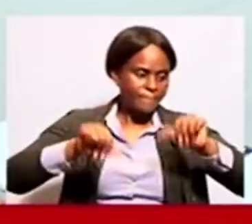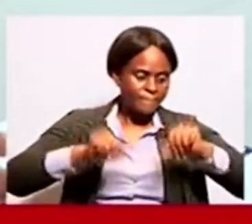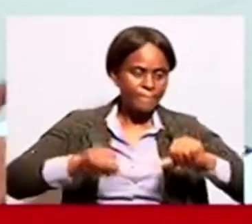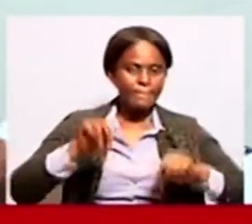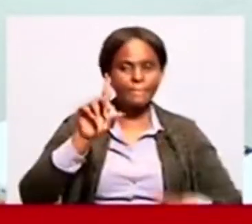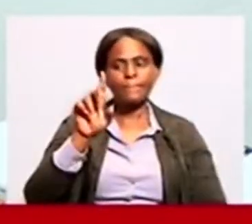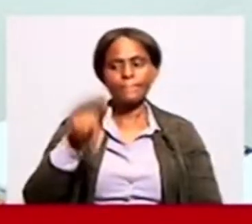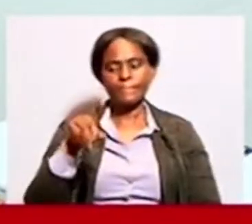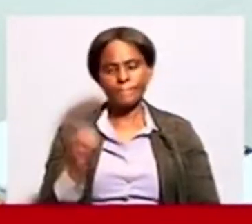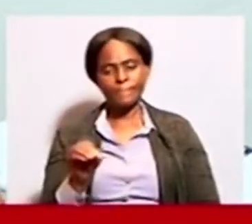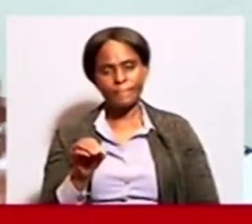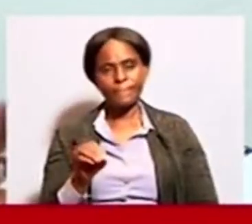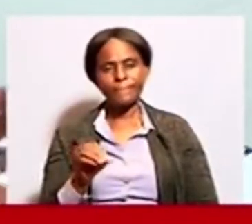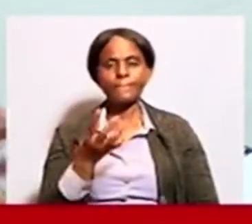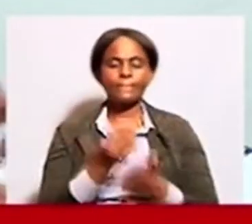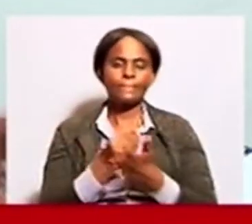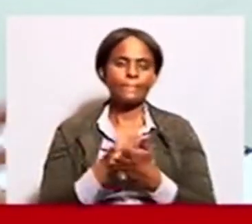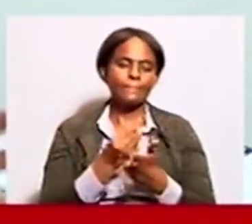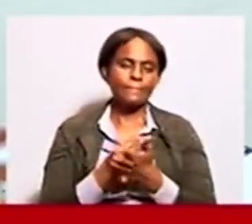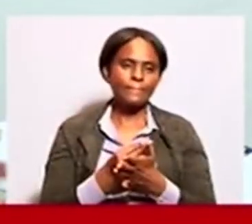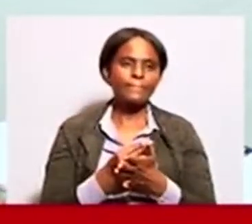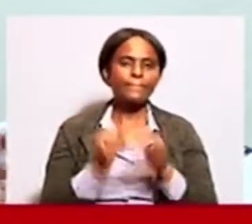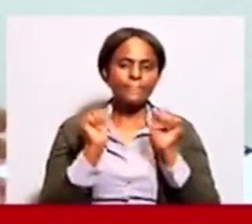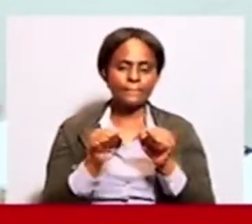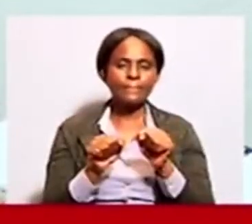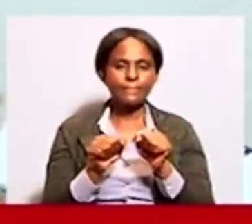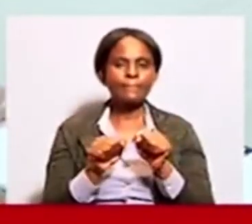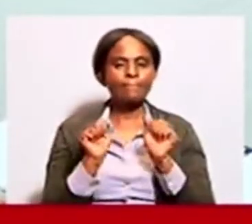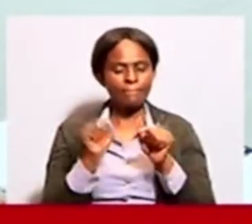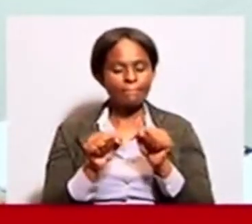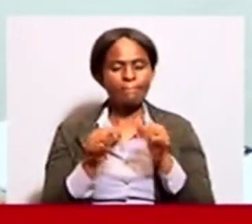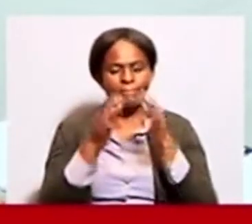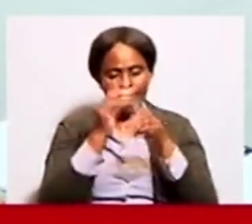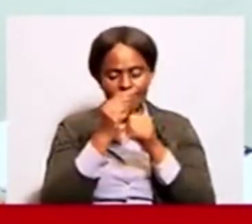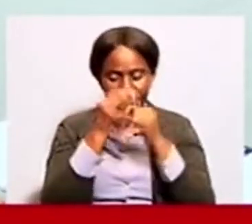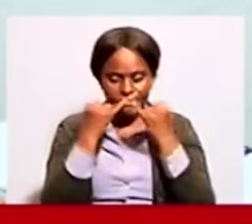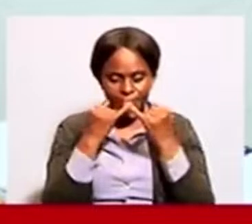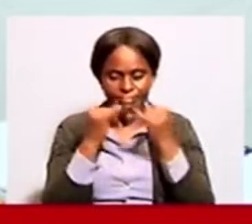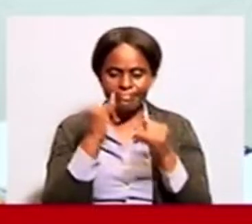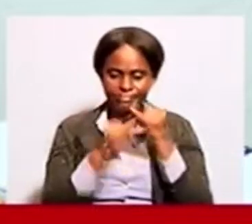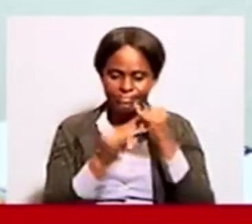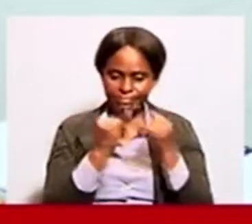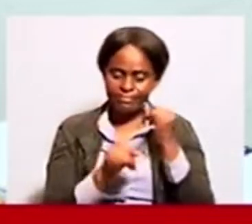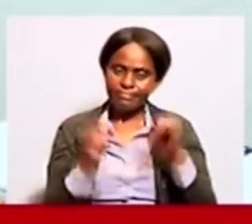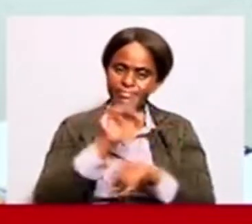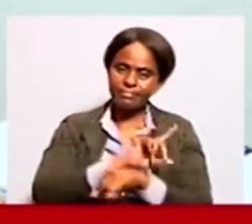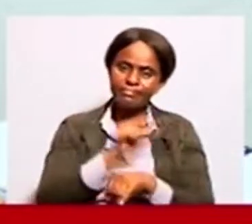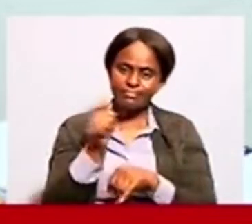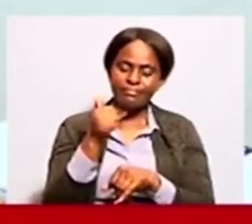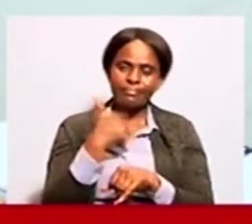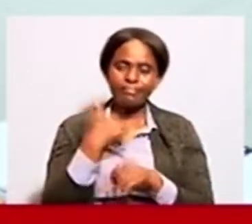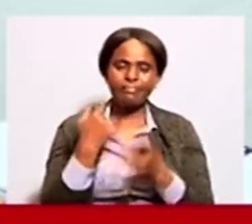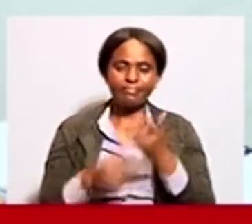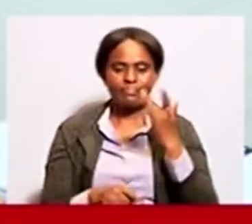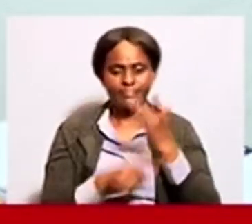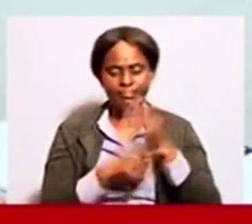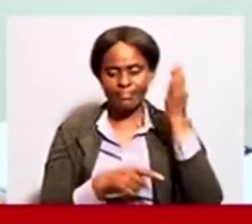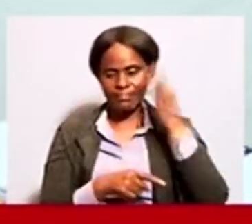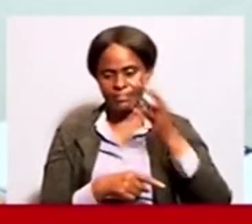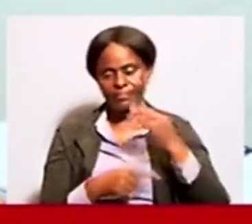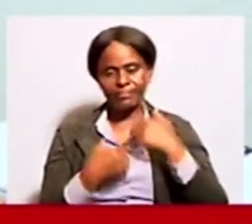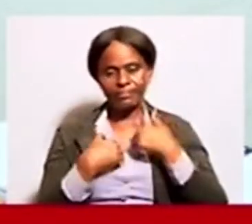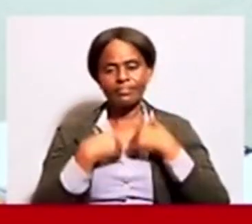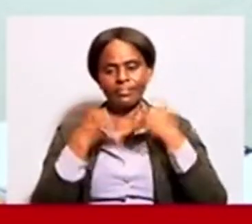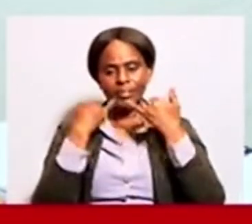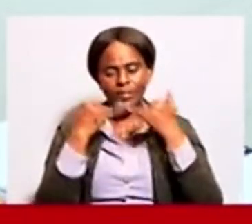DPO, finance, they can do that. They get information so that at the end of the day, the town clerk has the